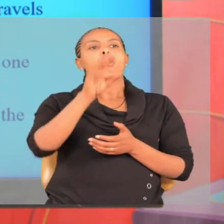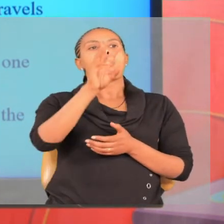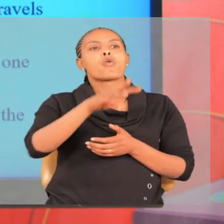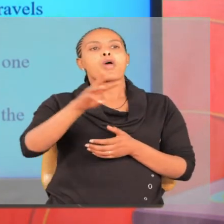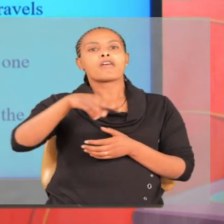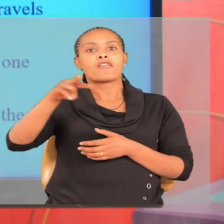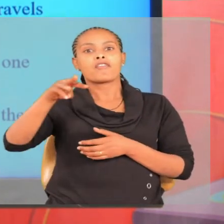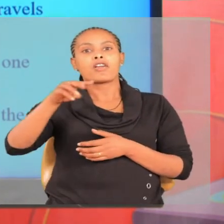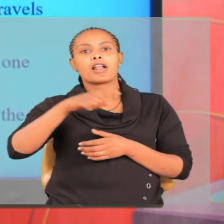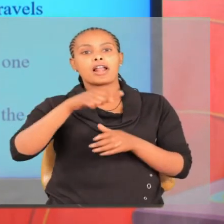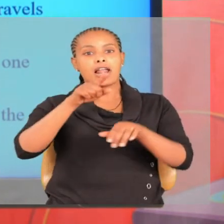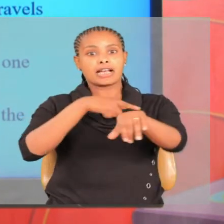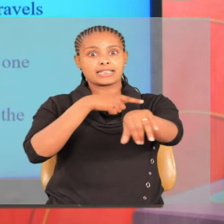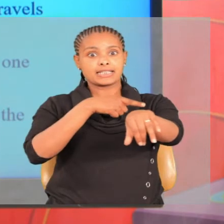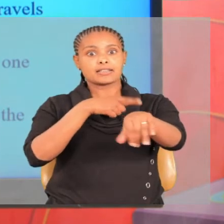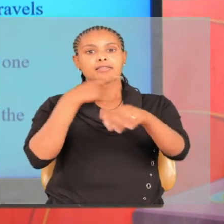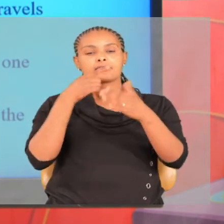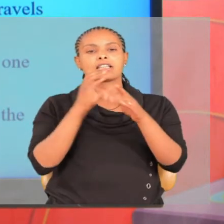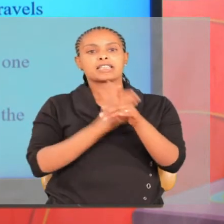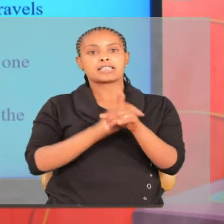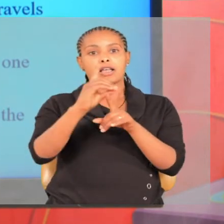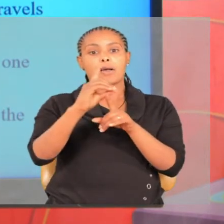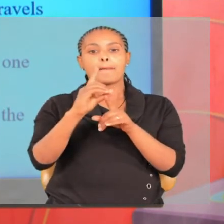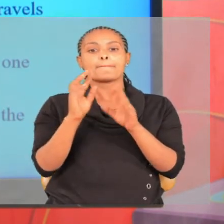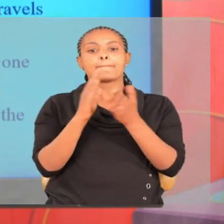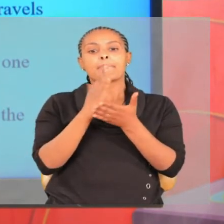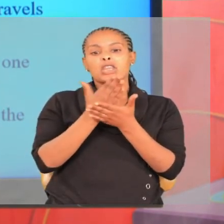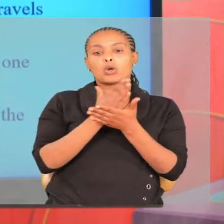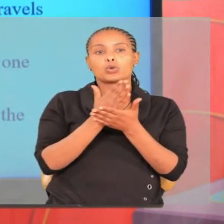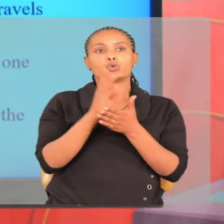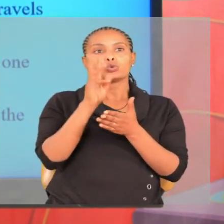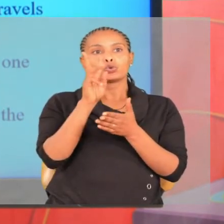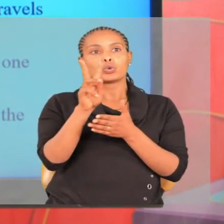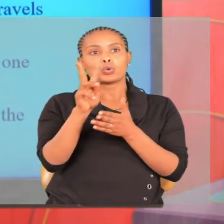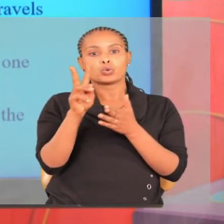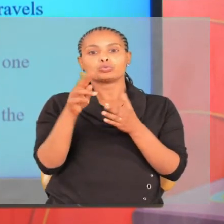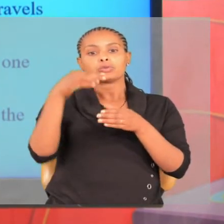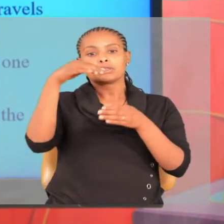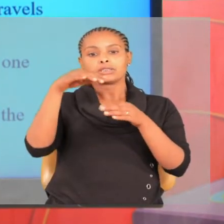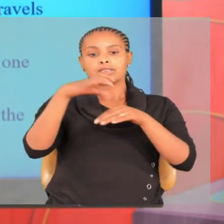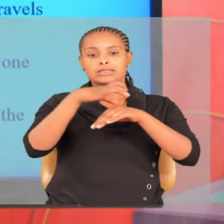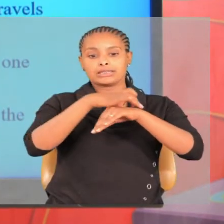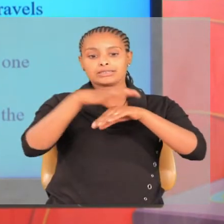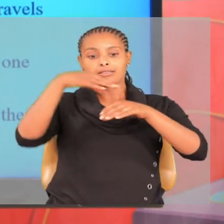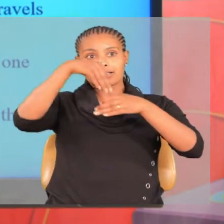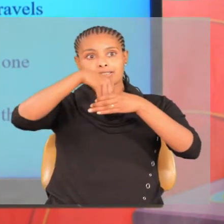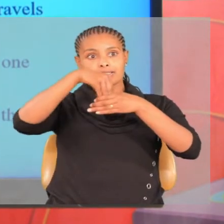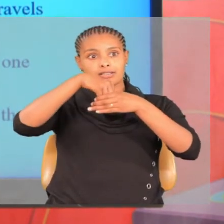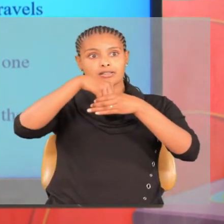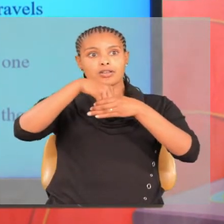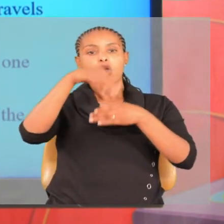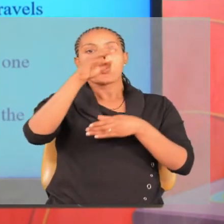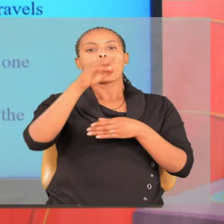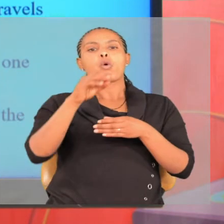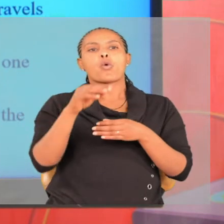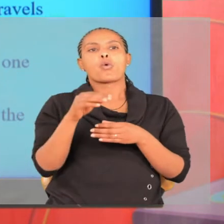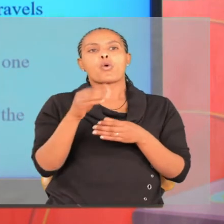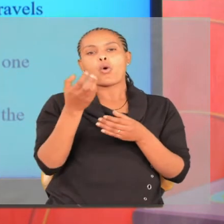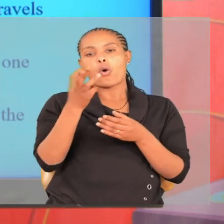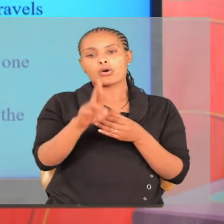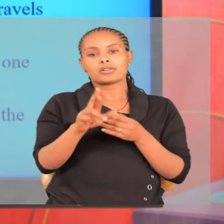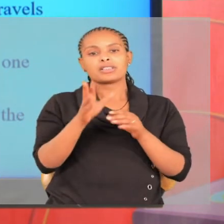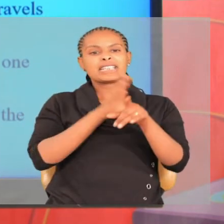Wavelengths. Now this is the distance between two crusts. Distance between two crusts, wavelengths,